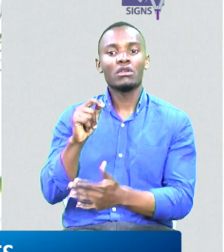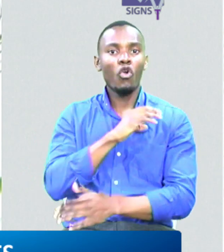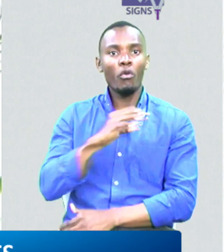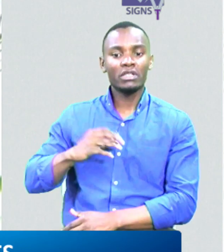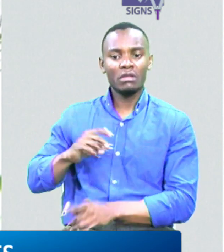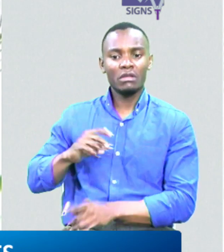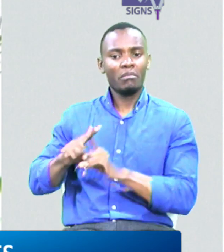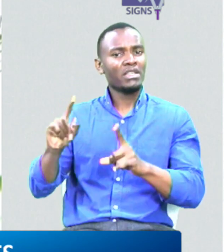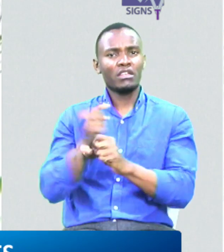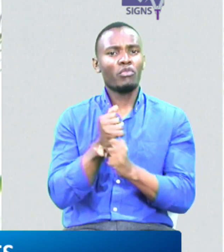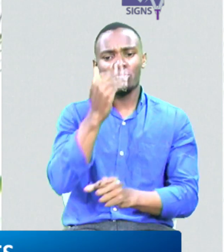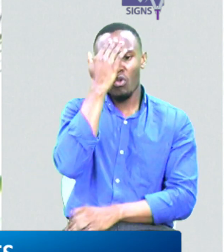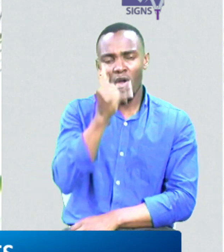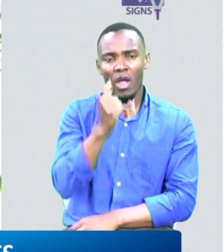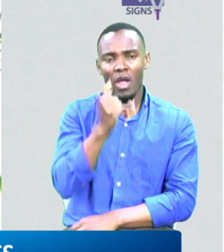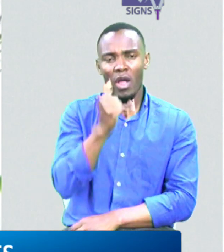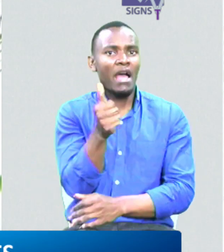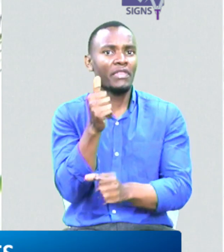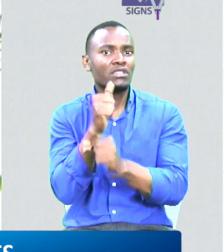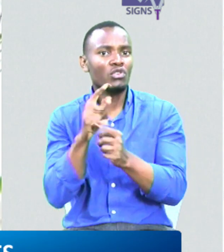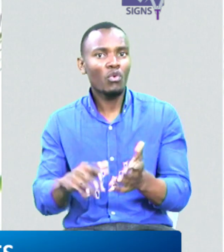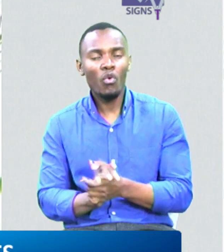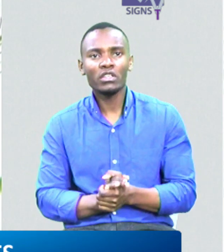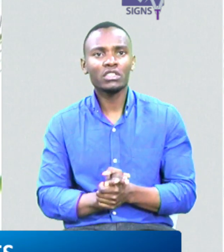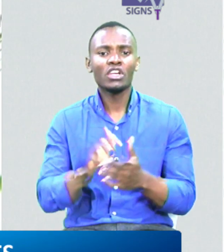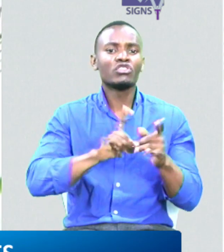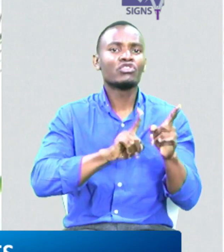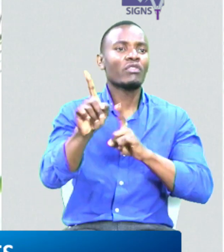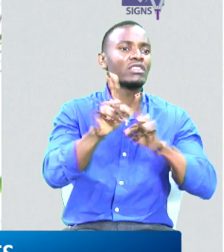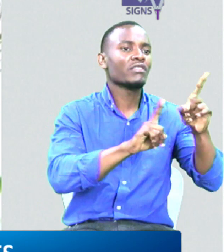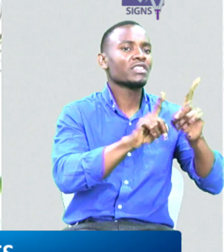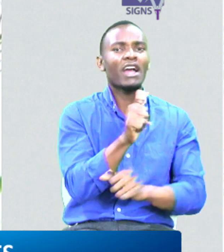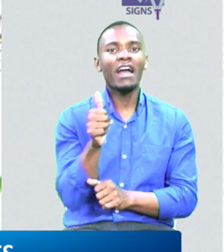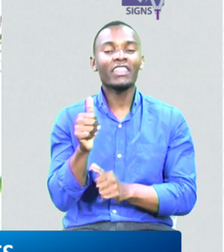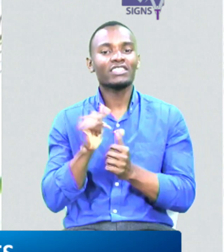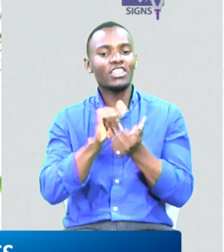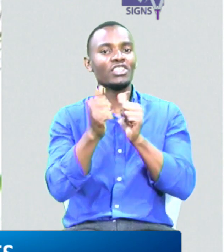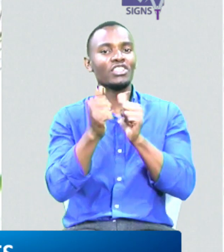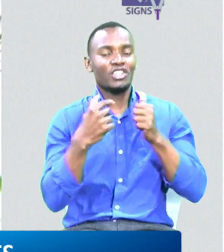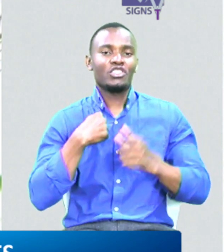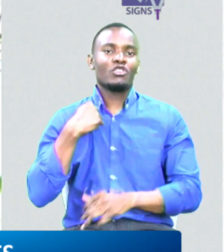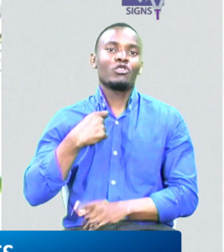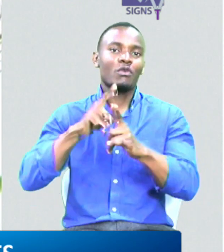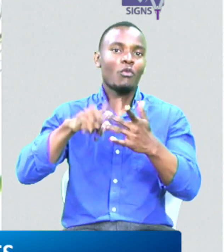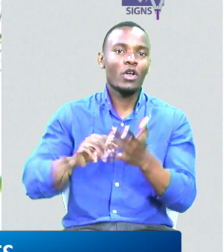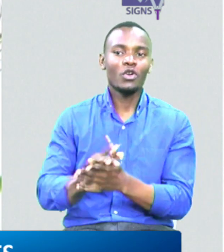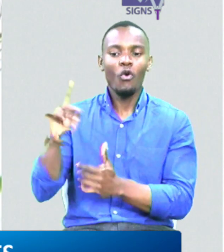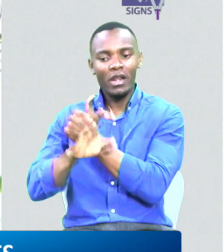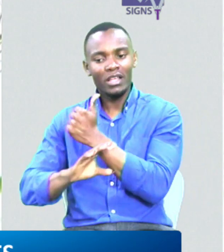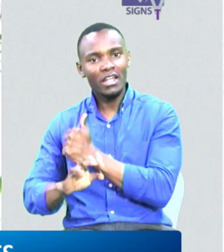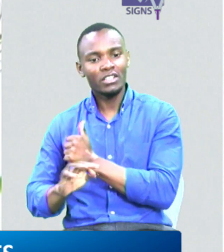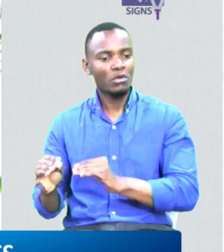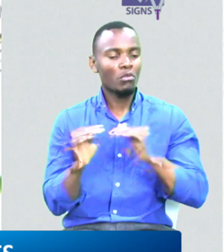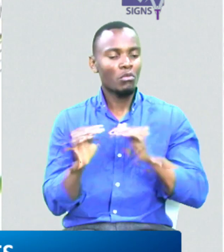be based on nothing but performance. Why do you have to honor every invitation that you have been given to every